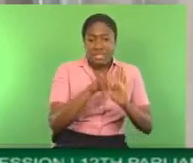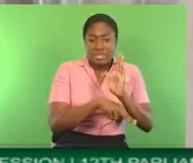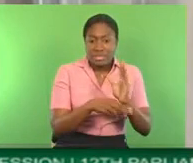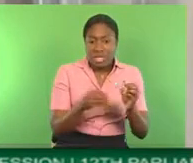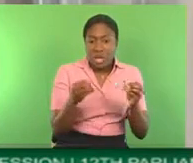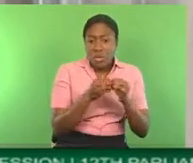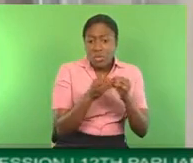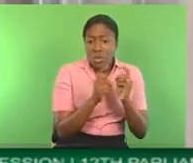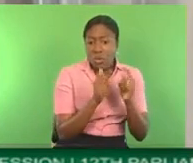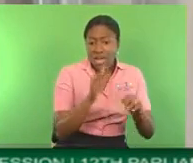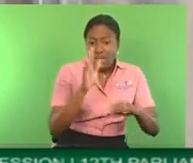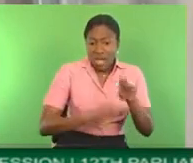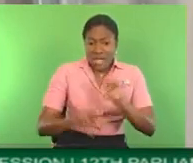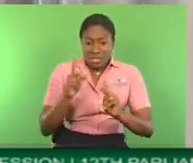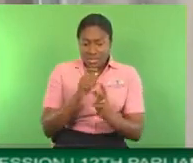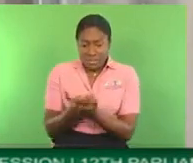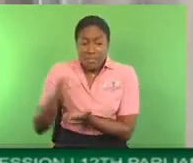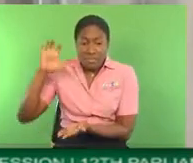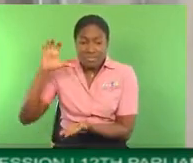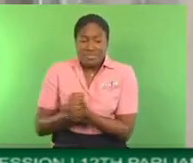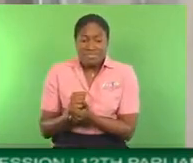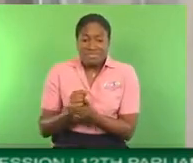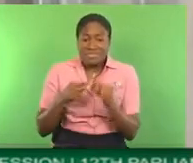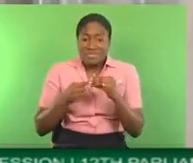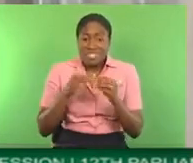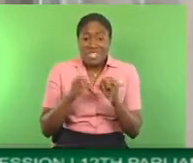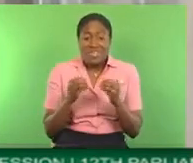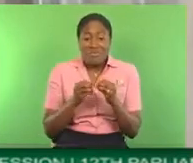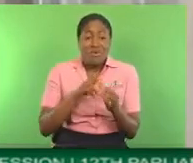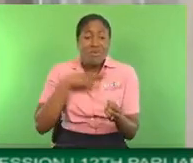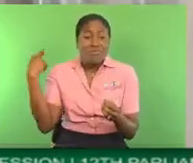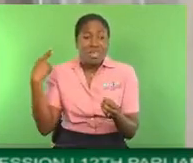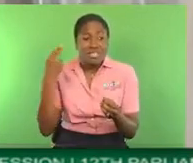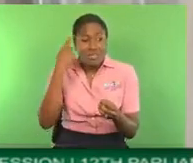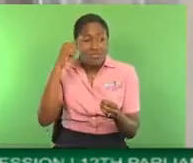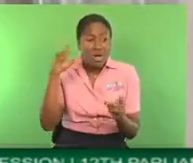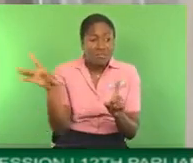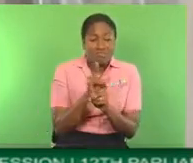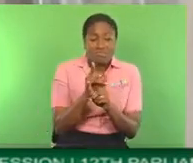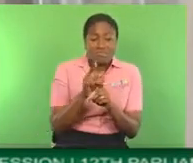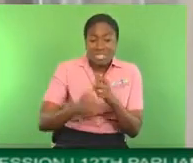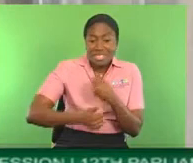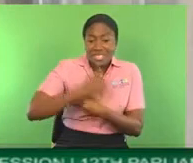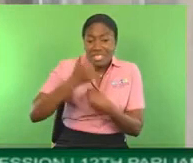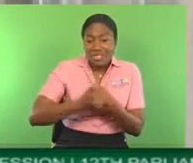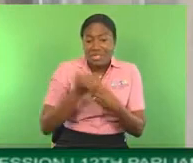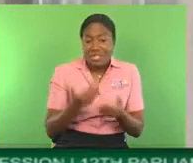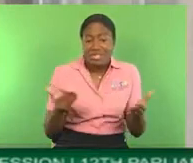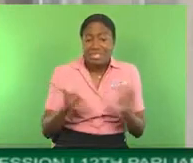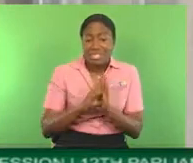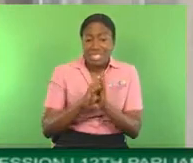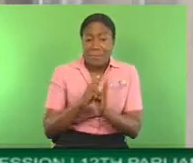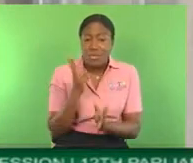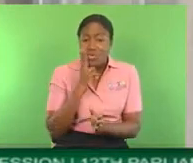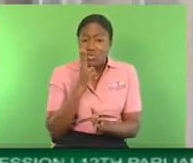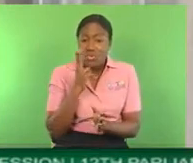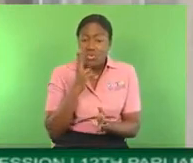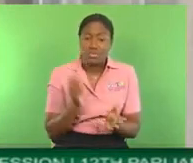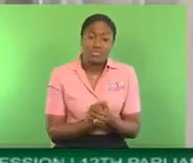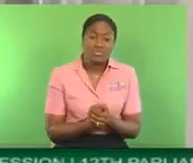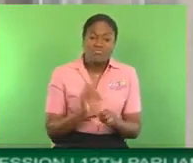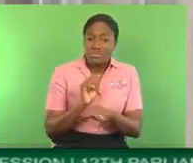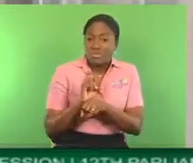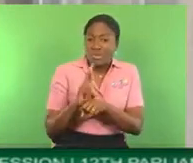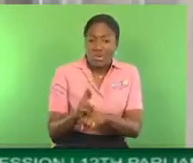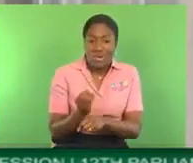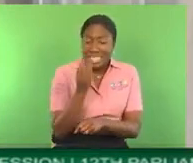status, especially when they are at greater risk of being exposed to harmful products such as tobacco or